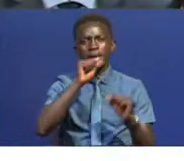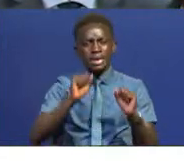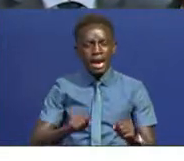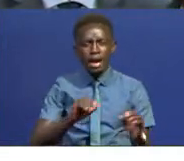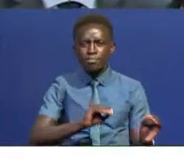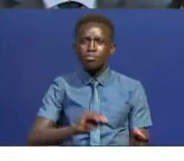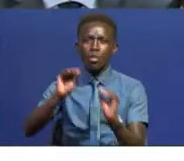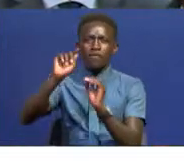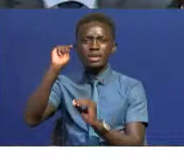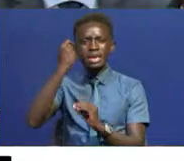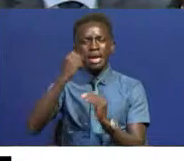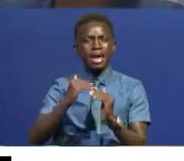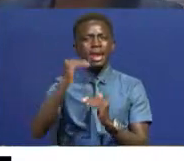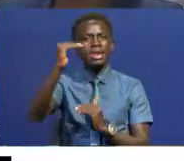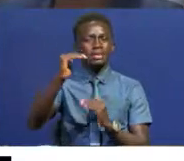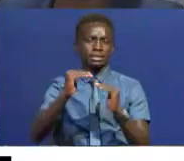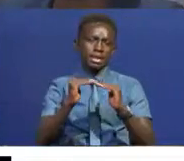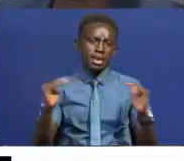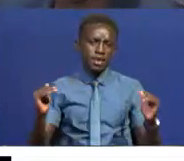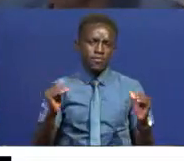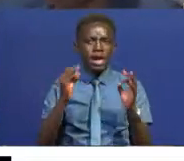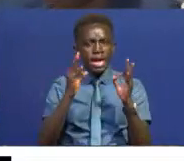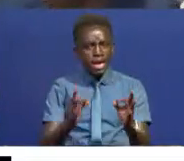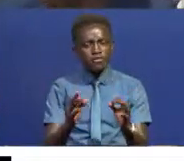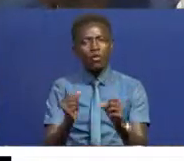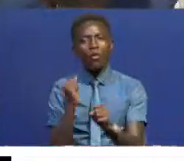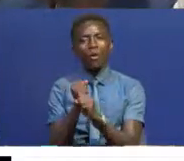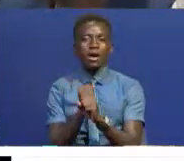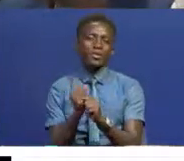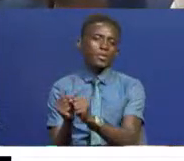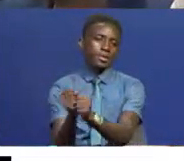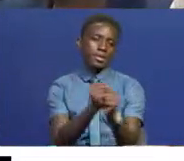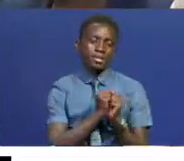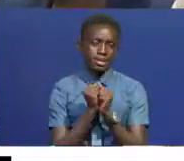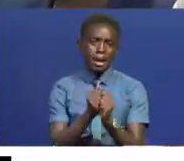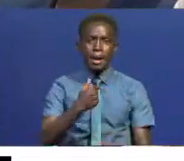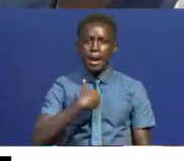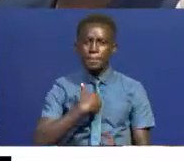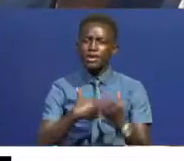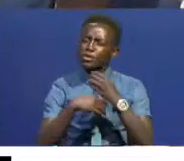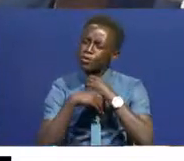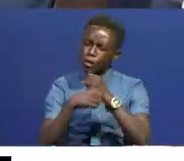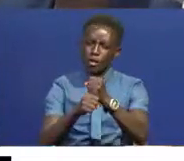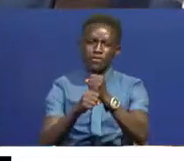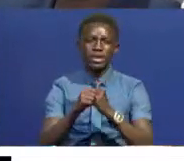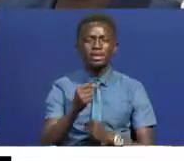working together. And I am very confident that it is doable.